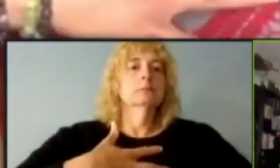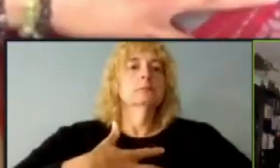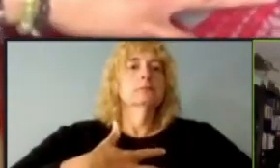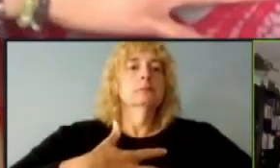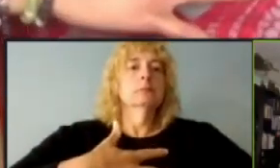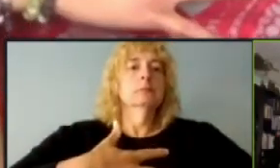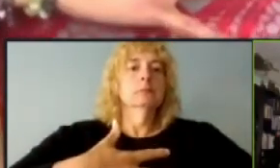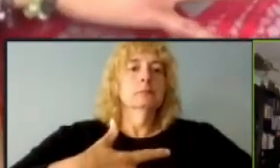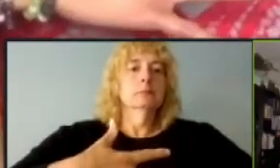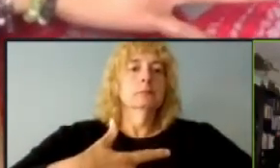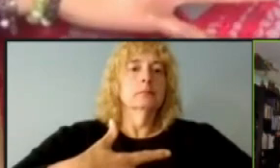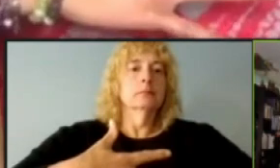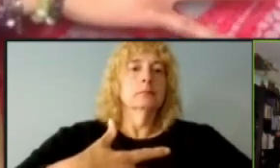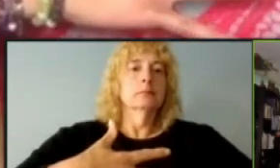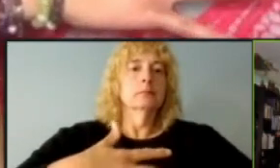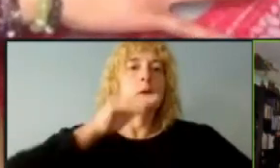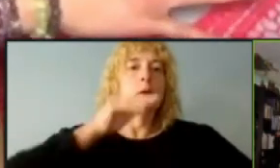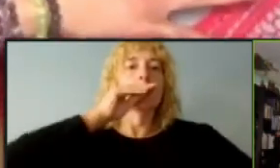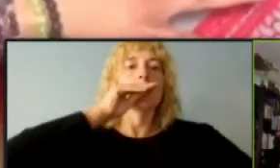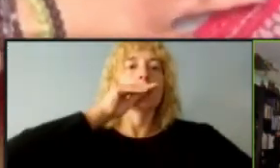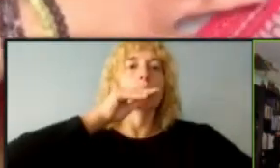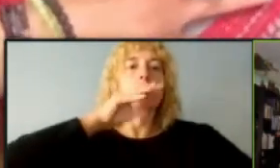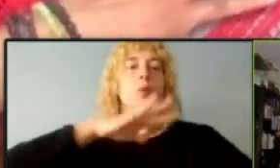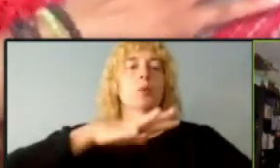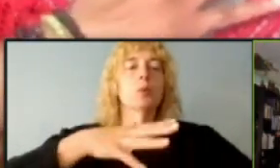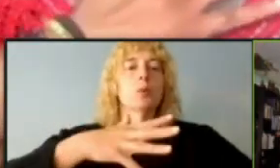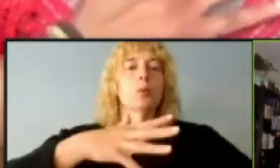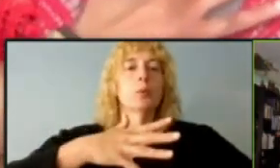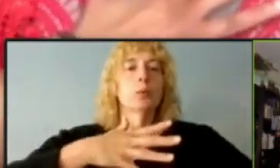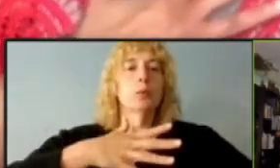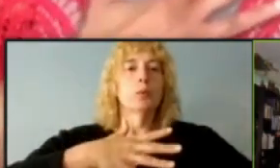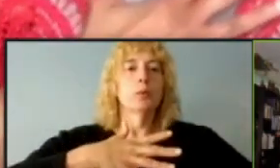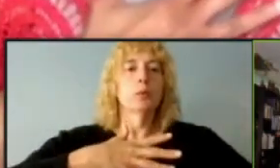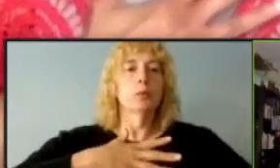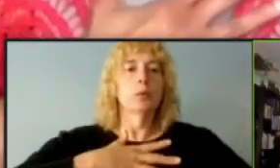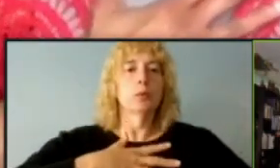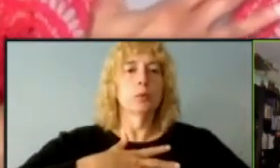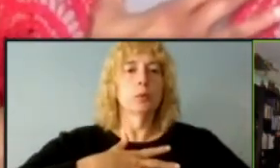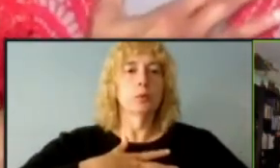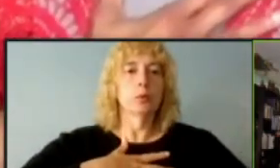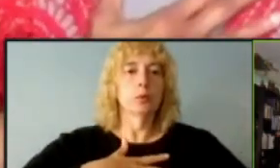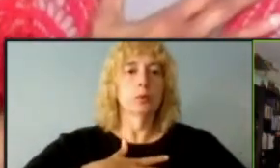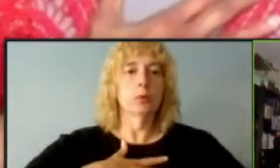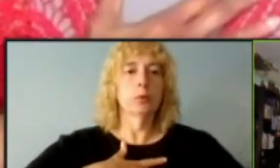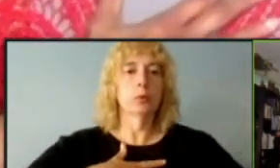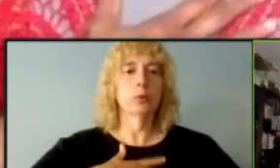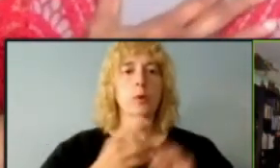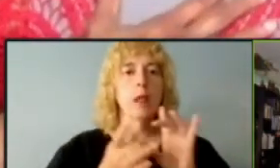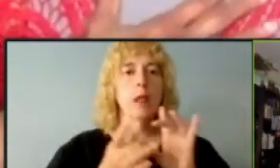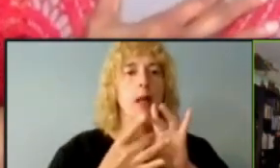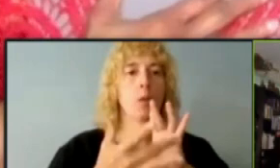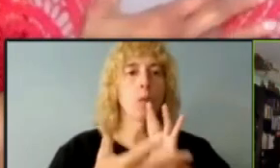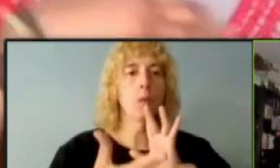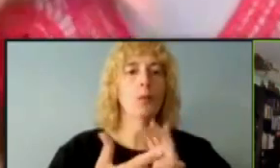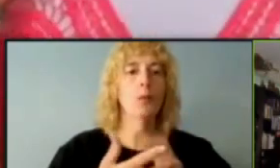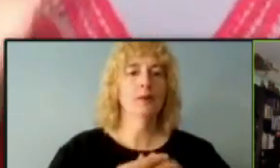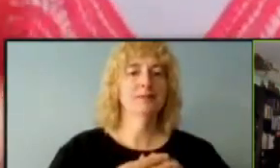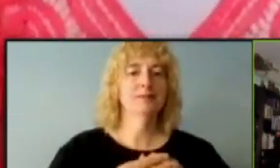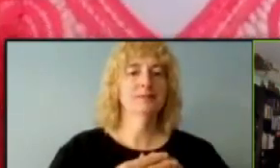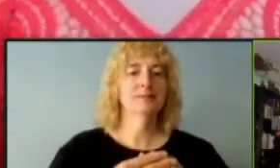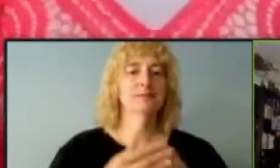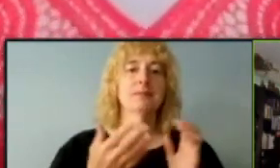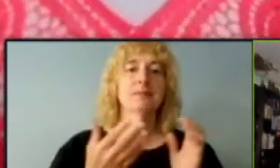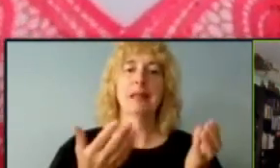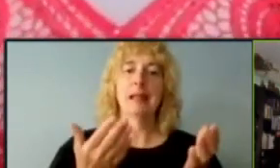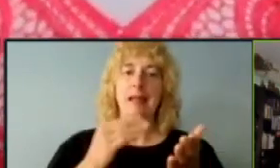breath. And as you exhale, release it, clear it out, let it go. And now once